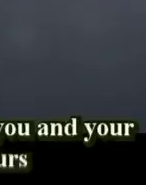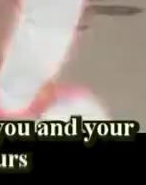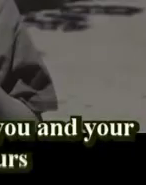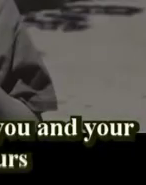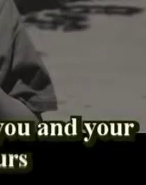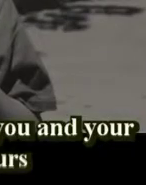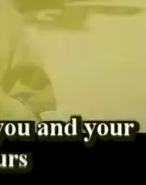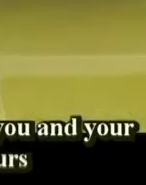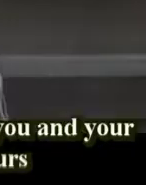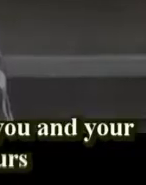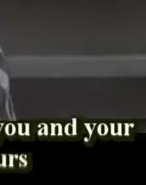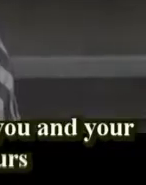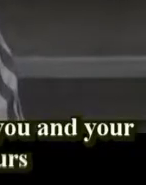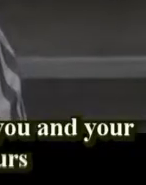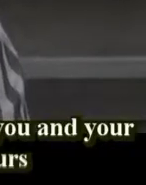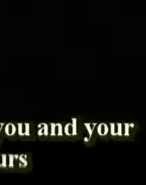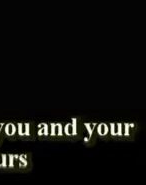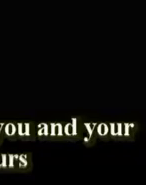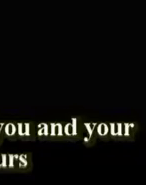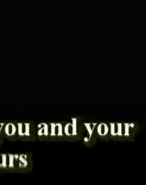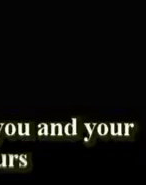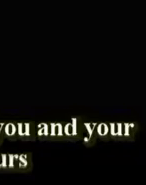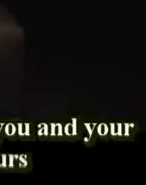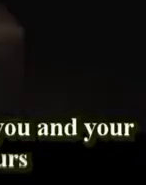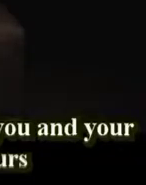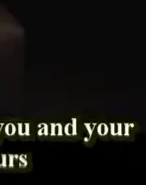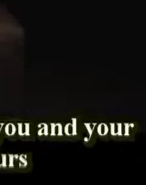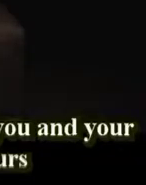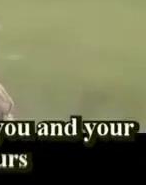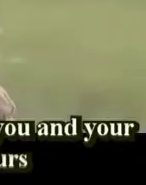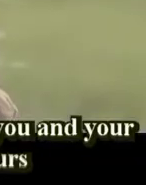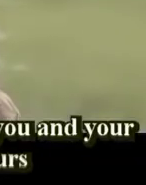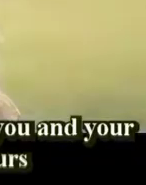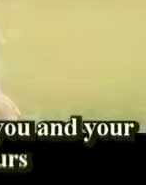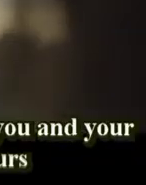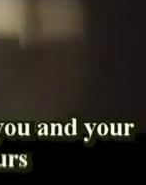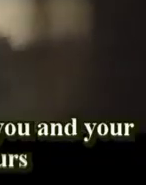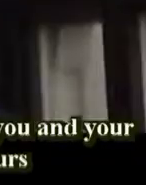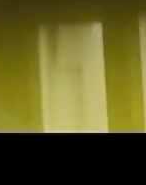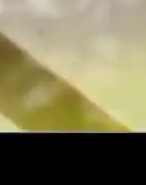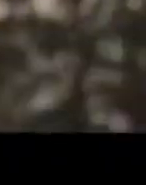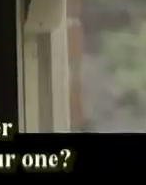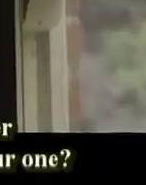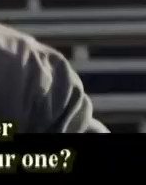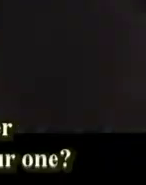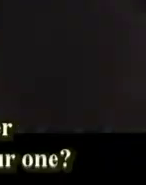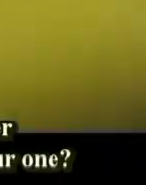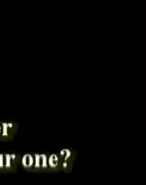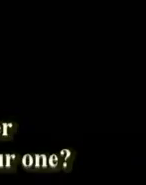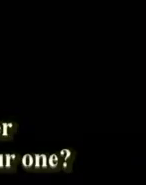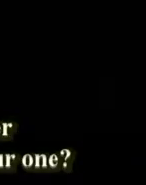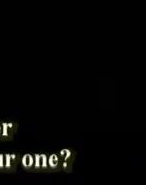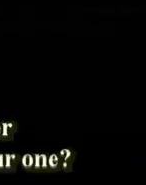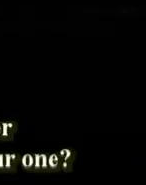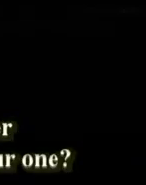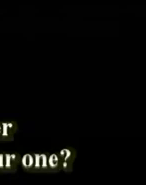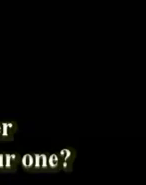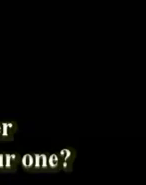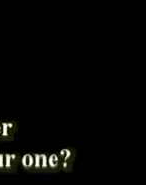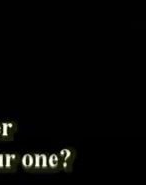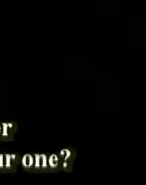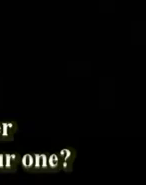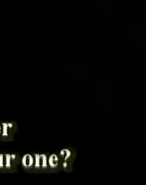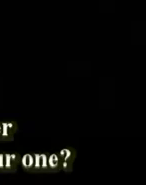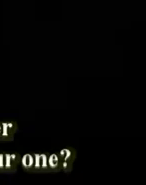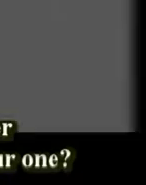I've got my one, and now I'm challenging you and your church to join us and to find yours. Because ultimately, the only number that